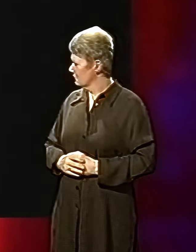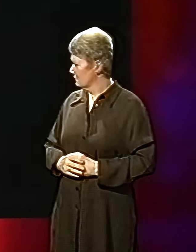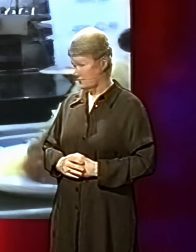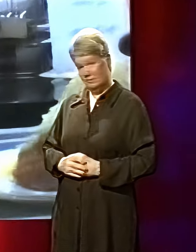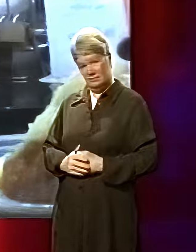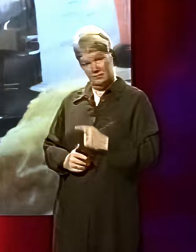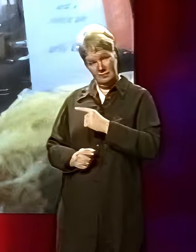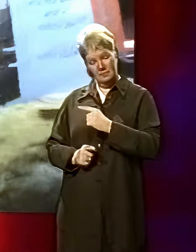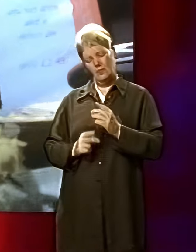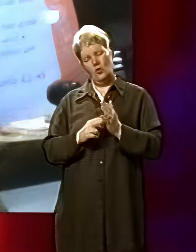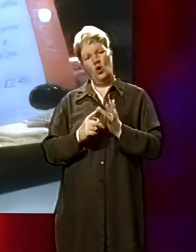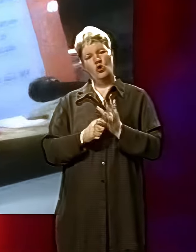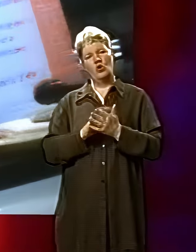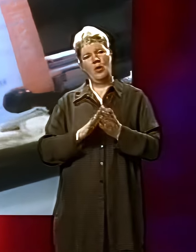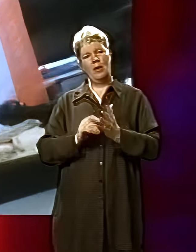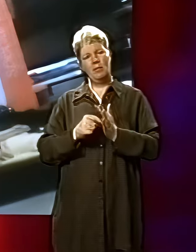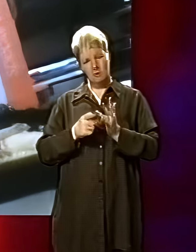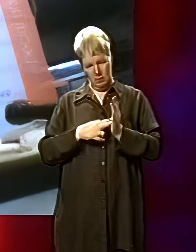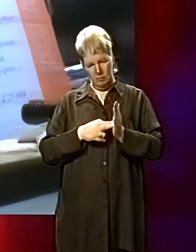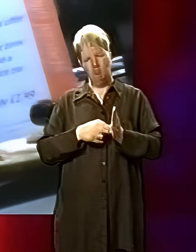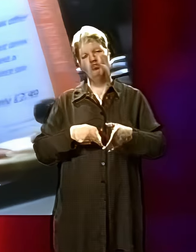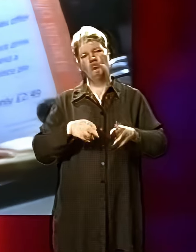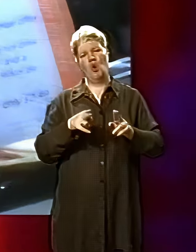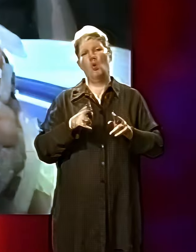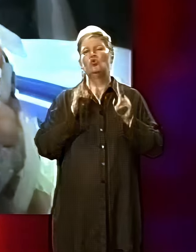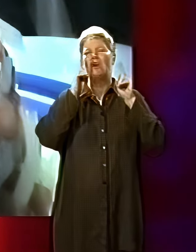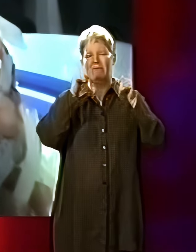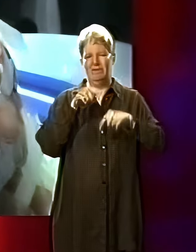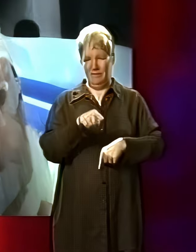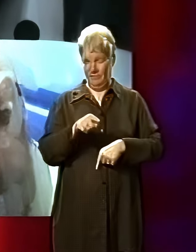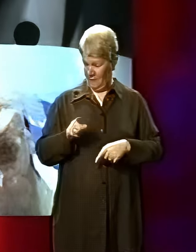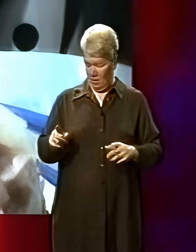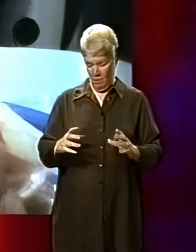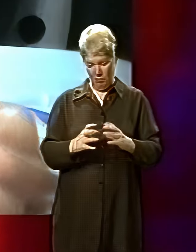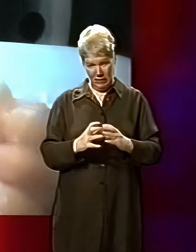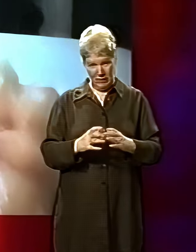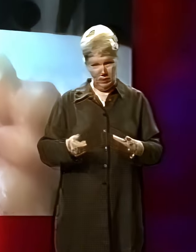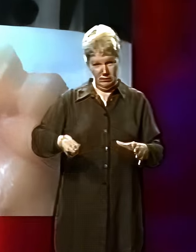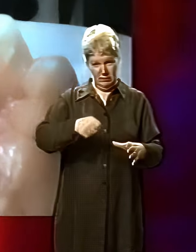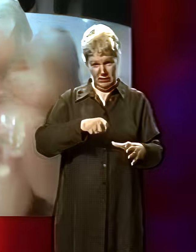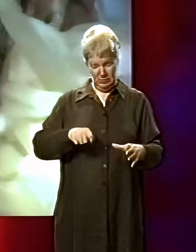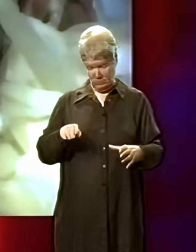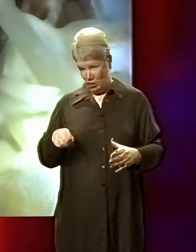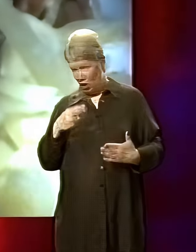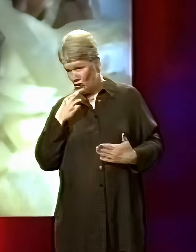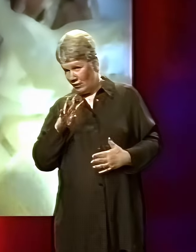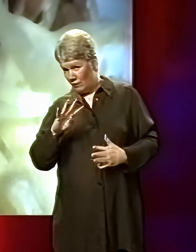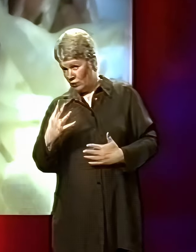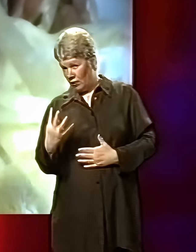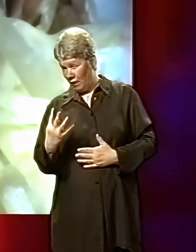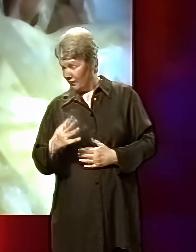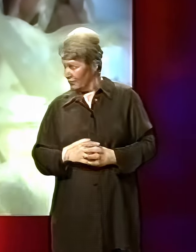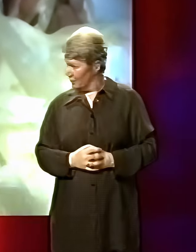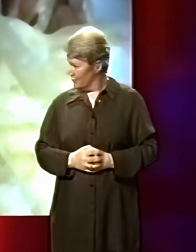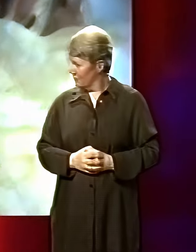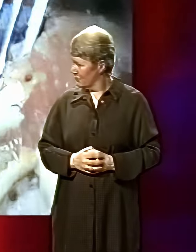This is the Northampton Road Chef's idea of a baked potato and beans. £3.49 to us.